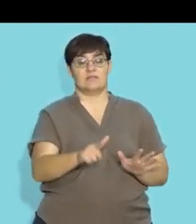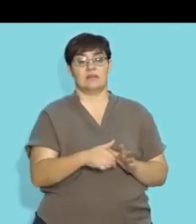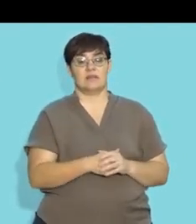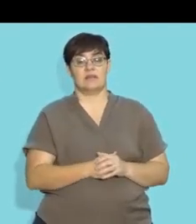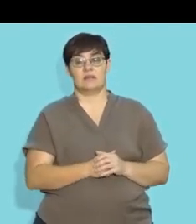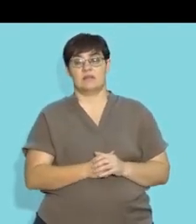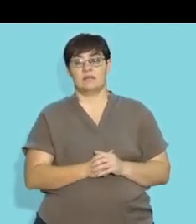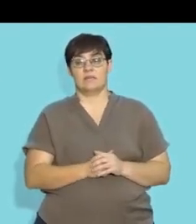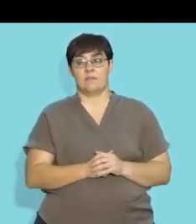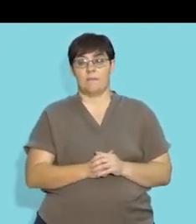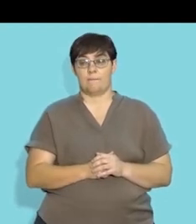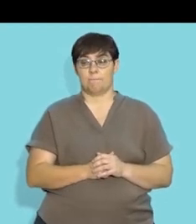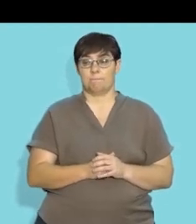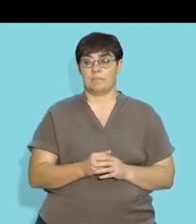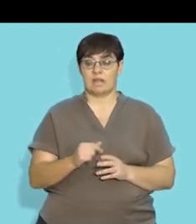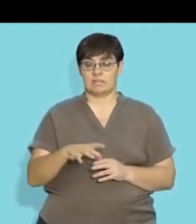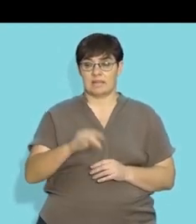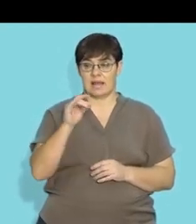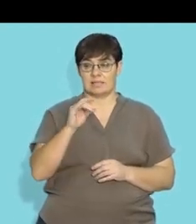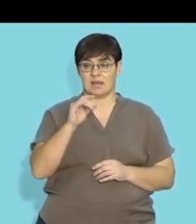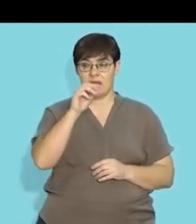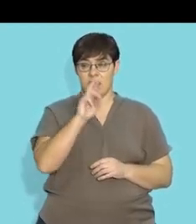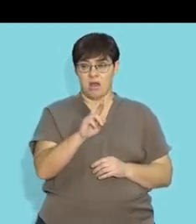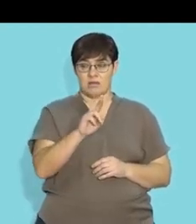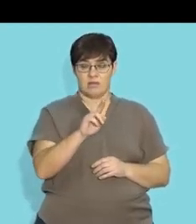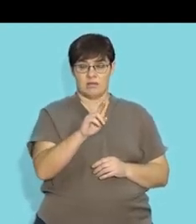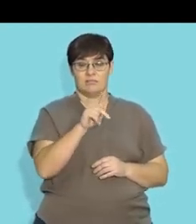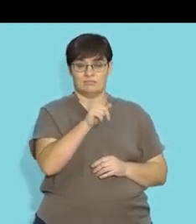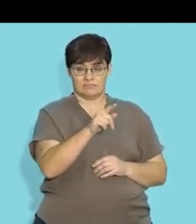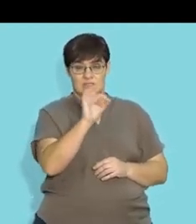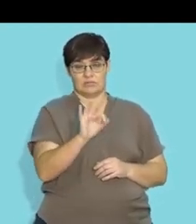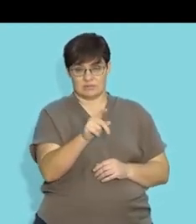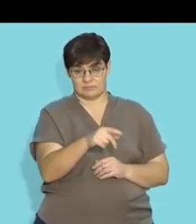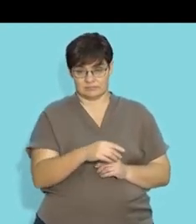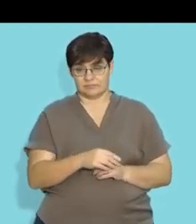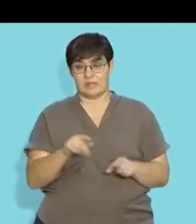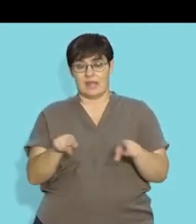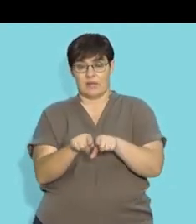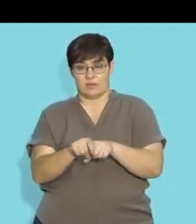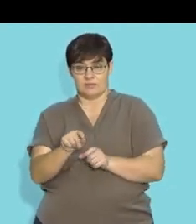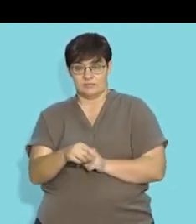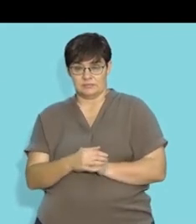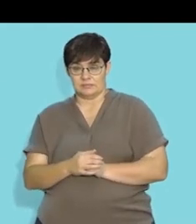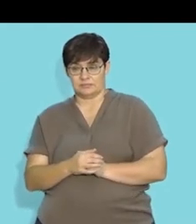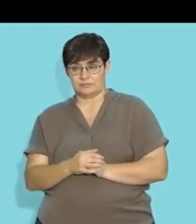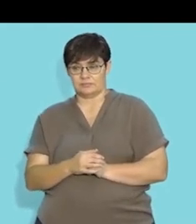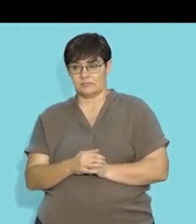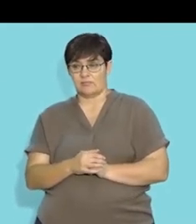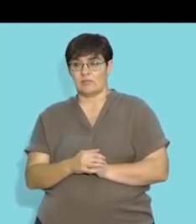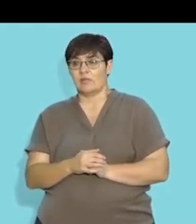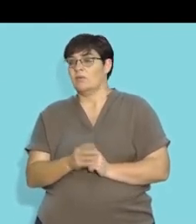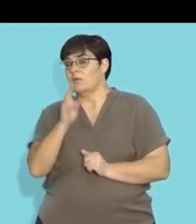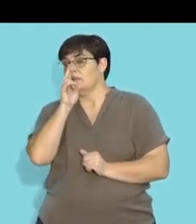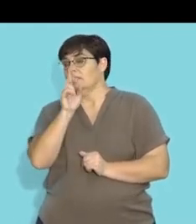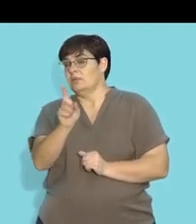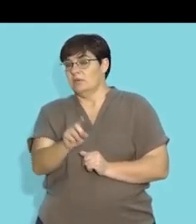7, regression, then R is the correlation, which is 3, equal. So what we